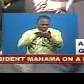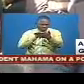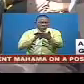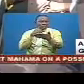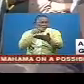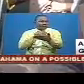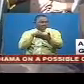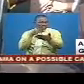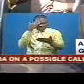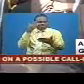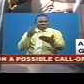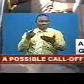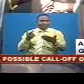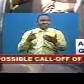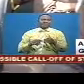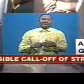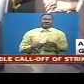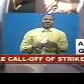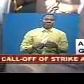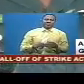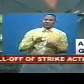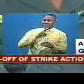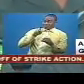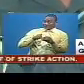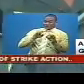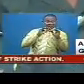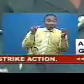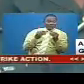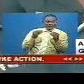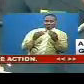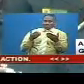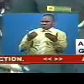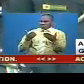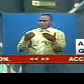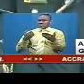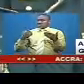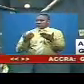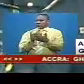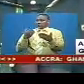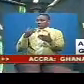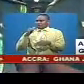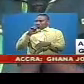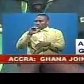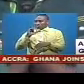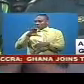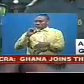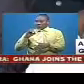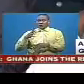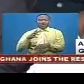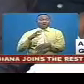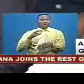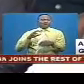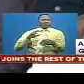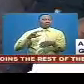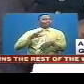trafficking, among others. Participating agencies are the Ghana Revenue Authority, the Economic Organized Crime Organization, IOCO, the